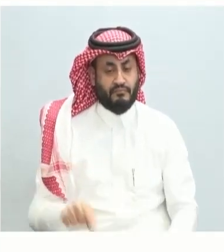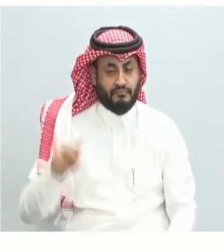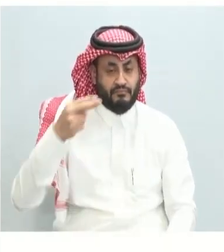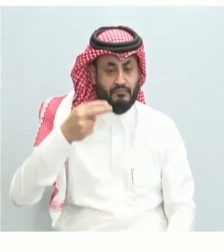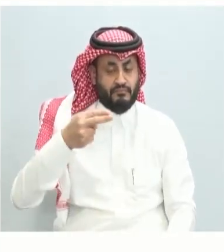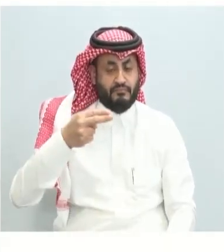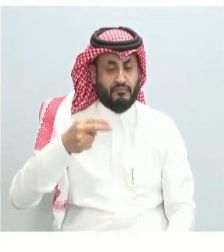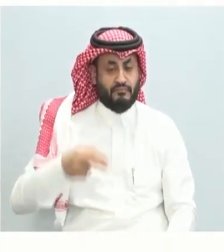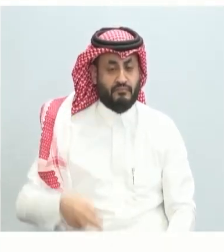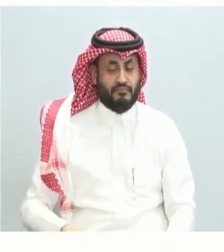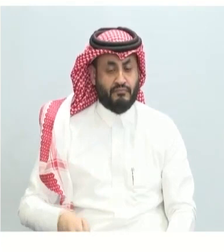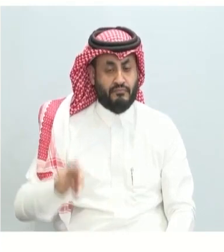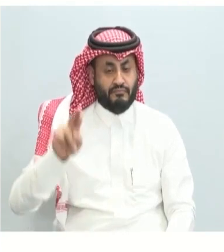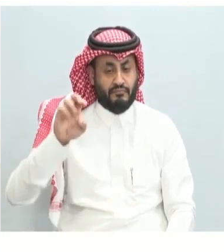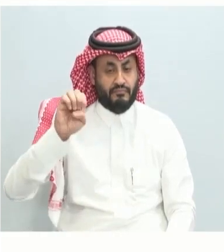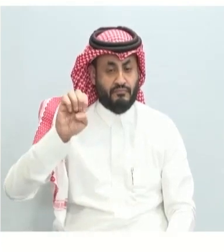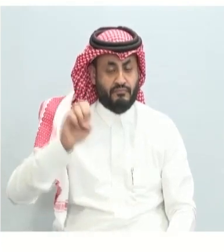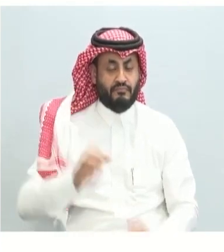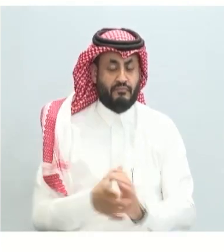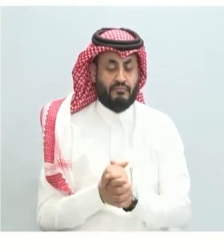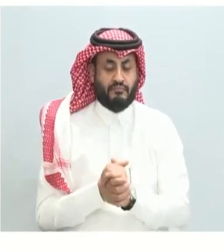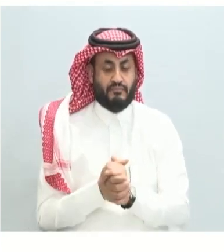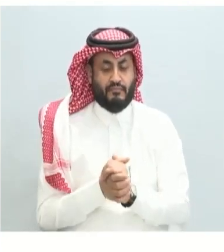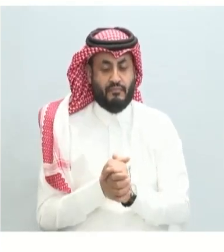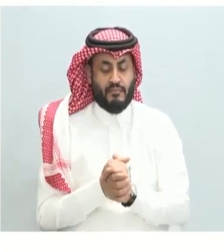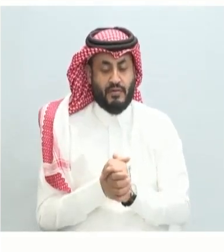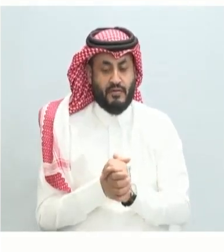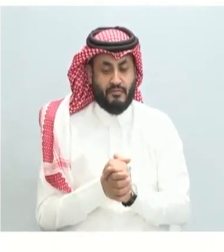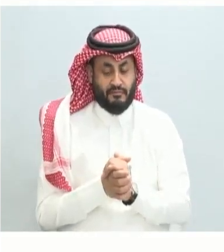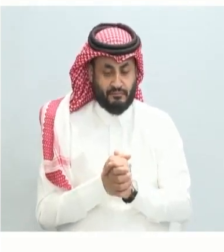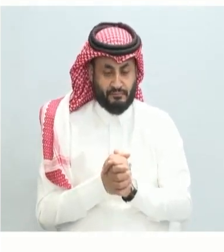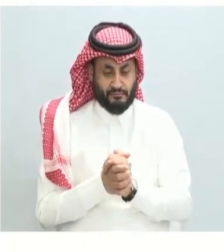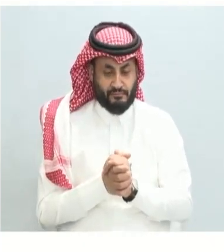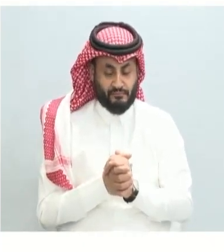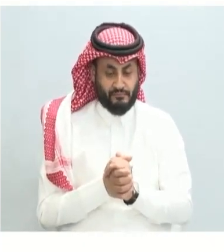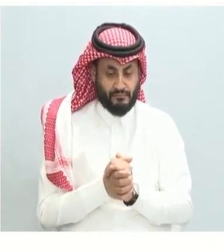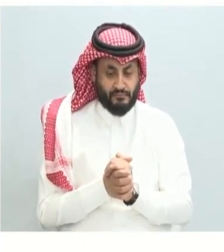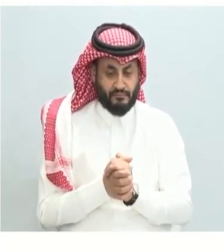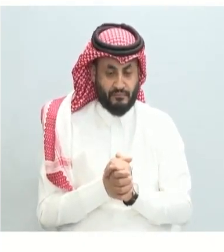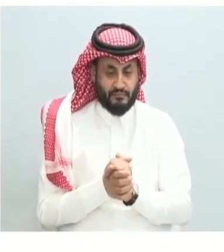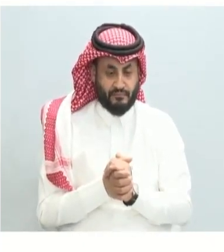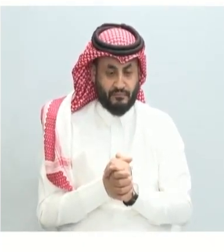and H says th, th, three, three.